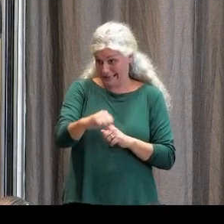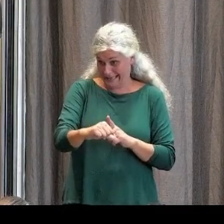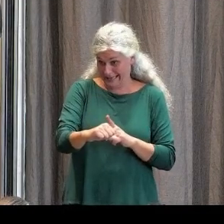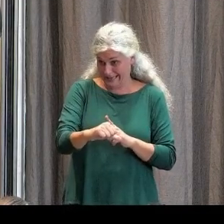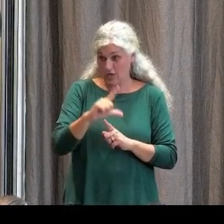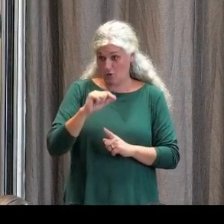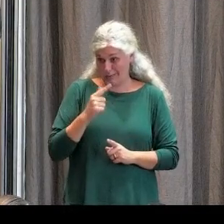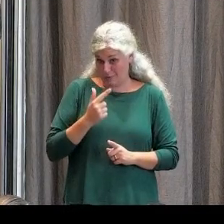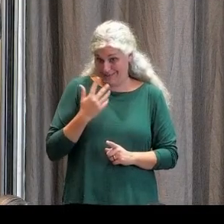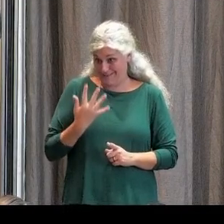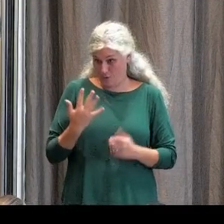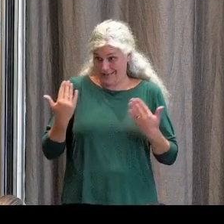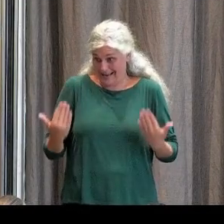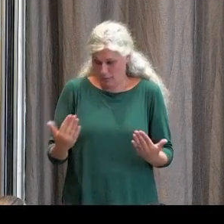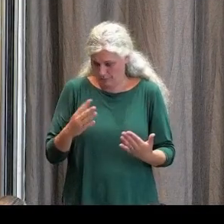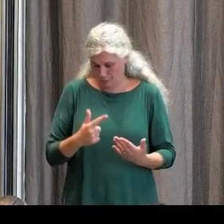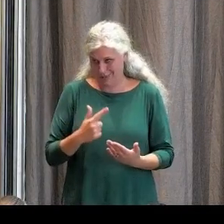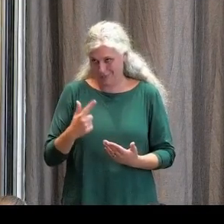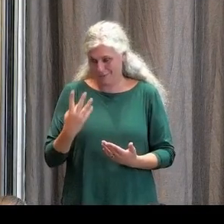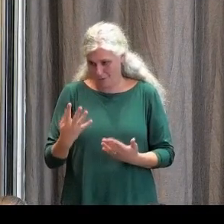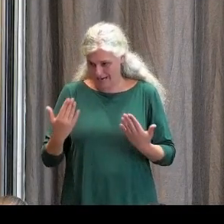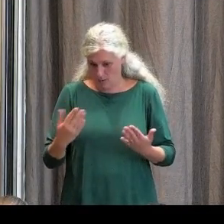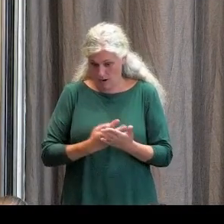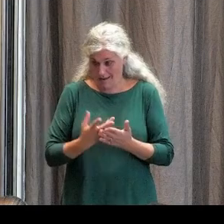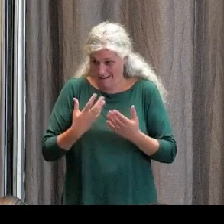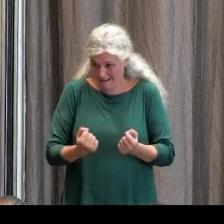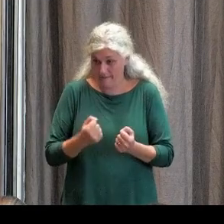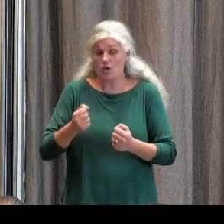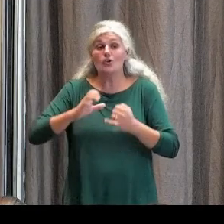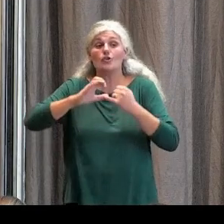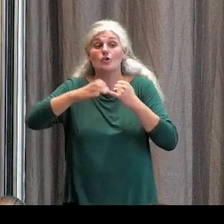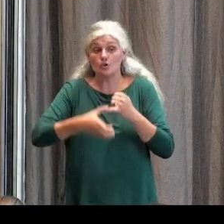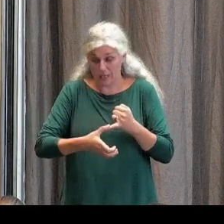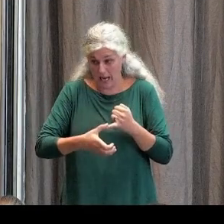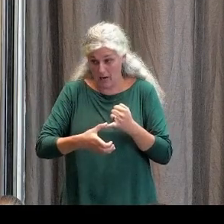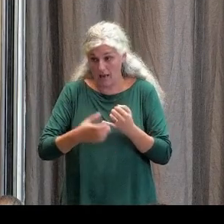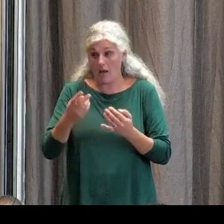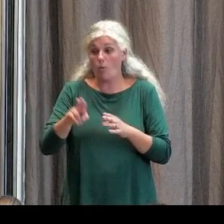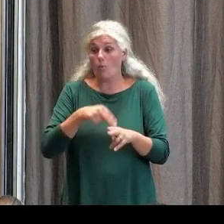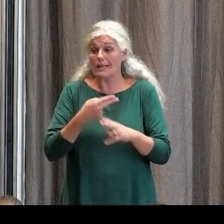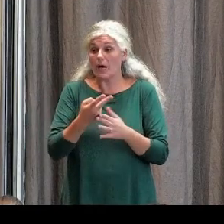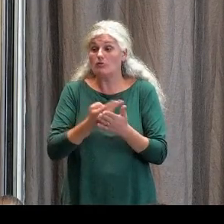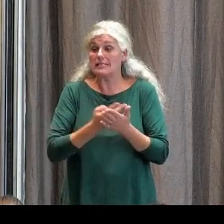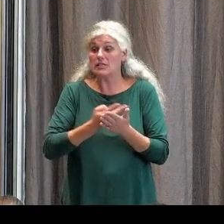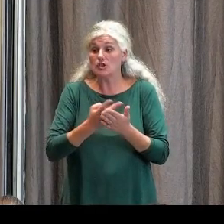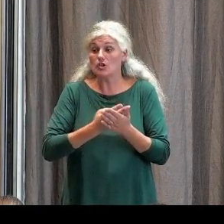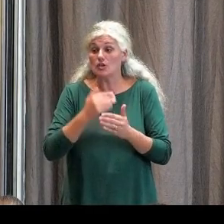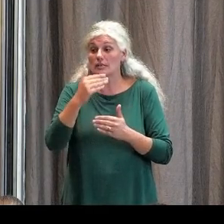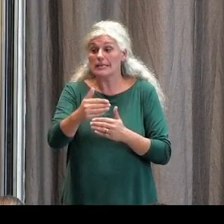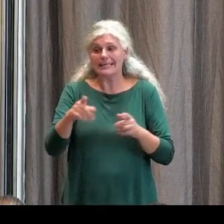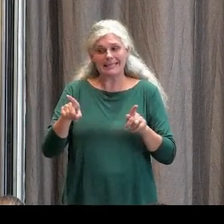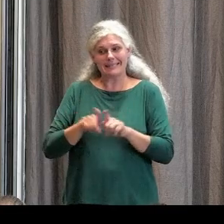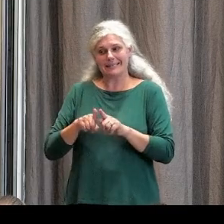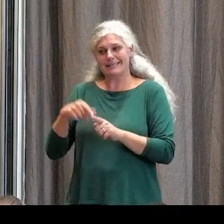in 2024 with epilepsy, your chance of being seizure-free is the same as it